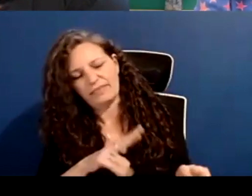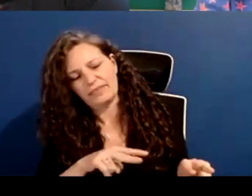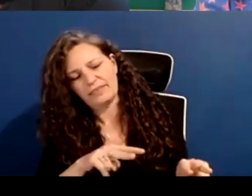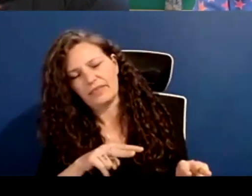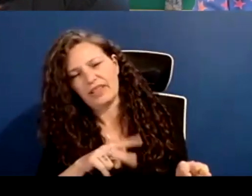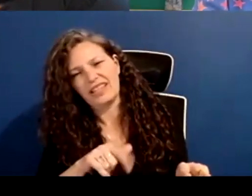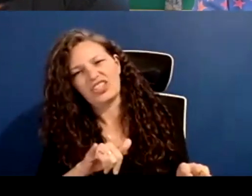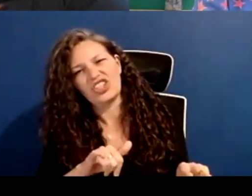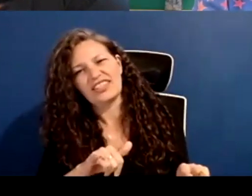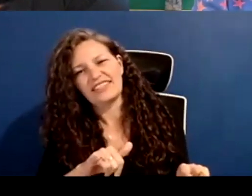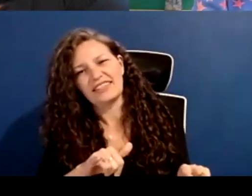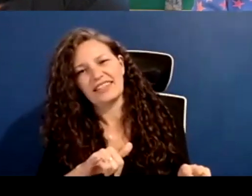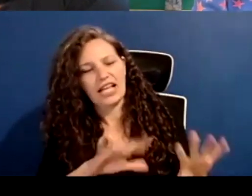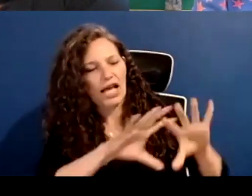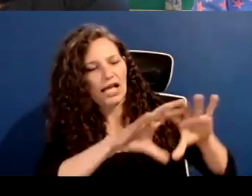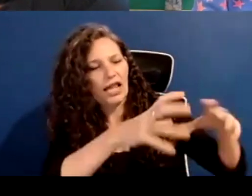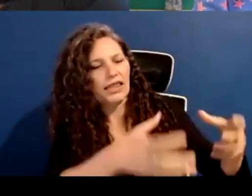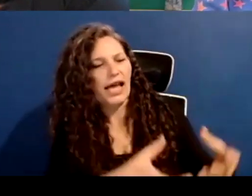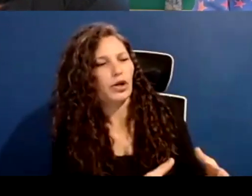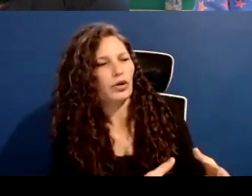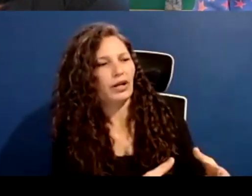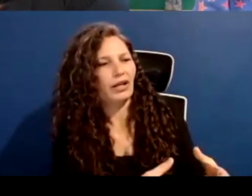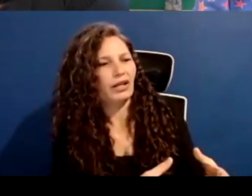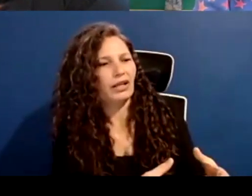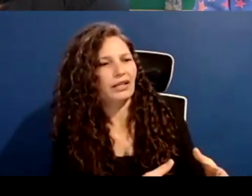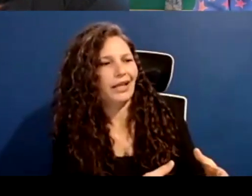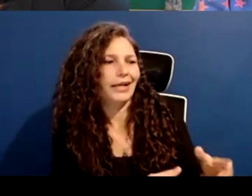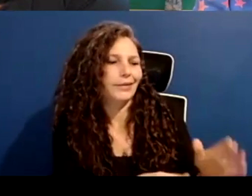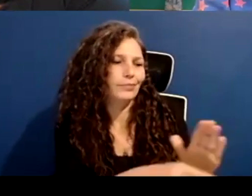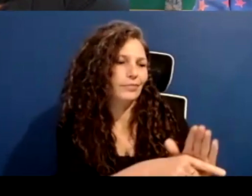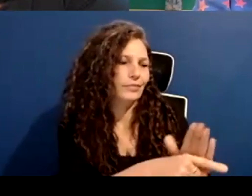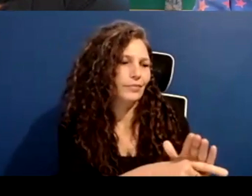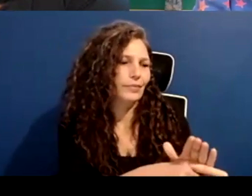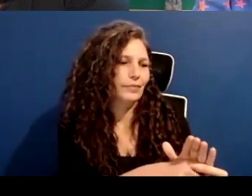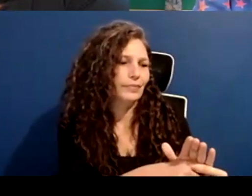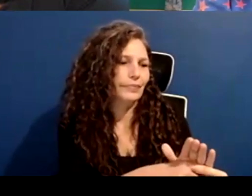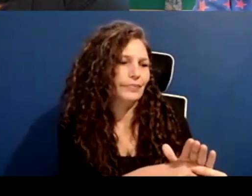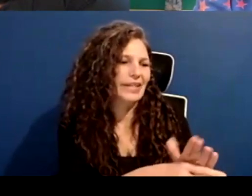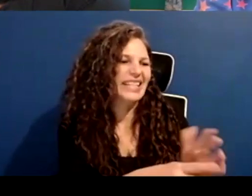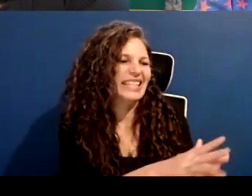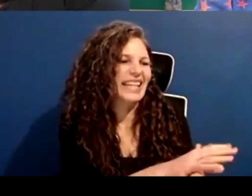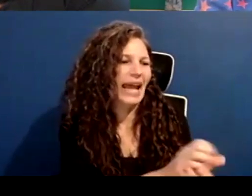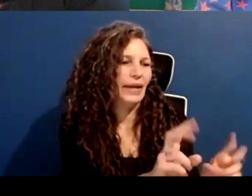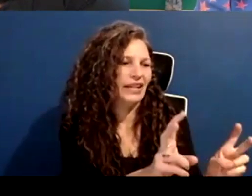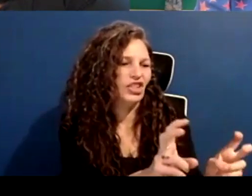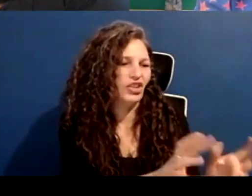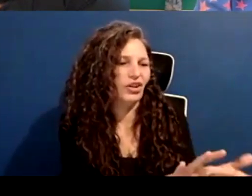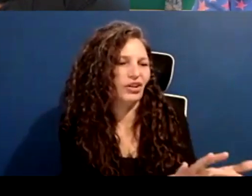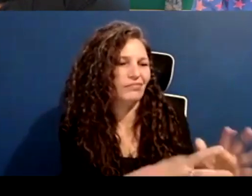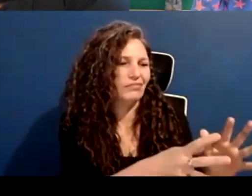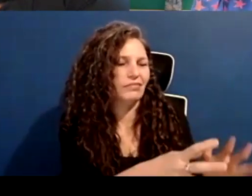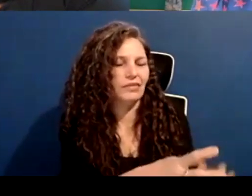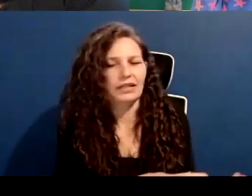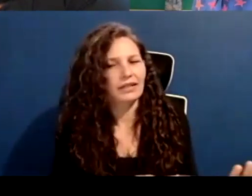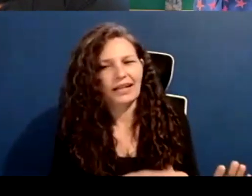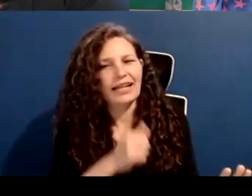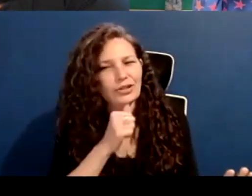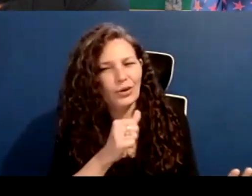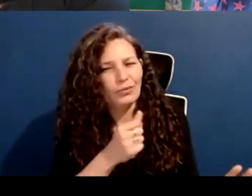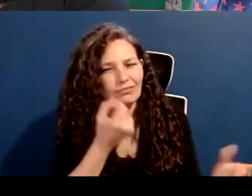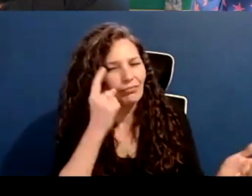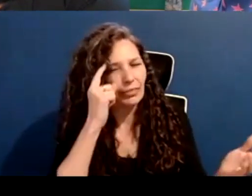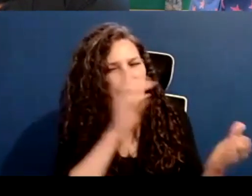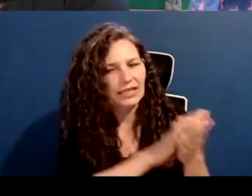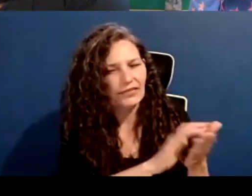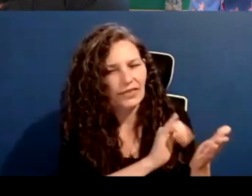me. And the reading that I do of John 9 in my book, and the title of